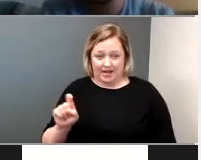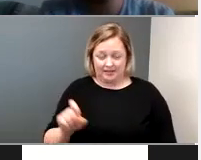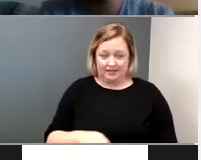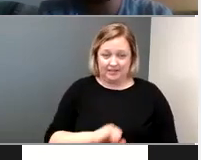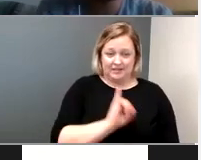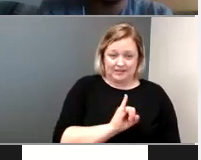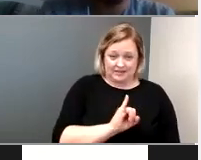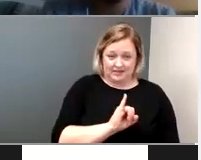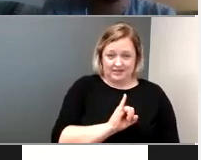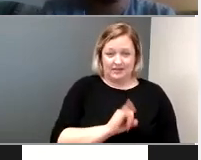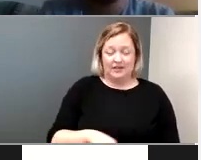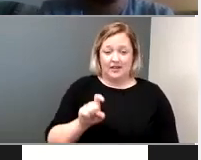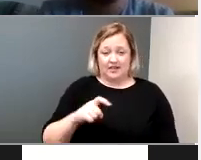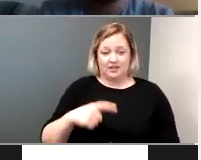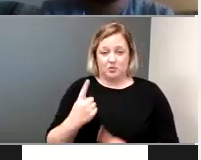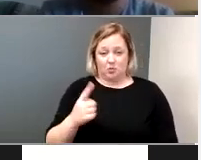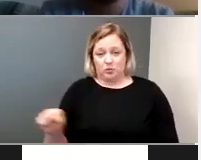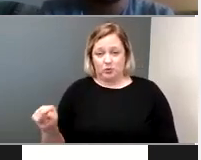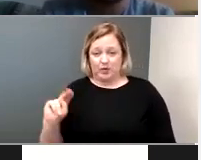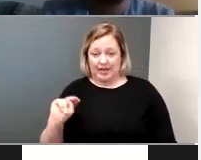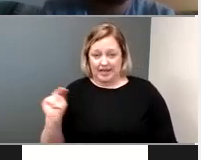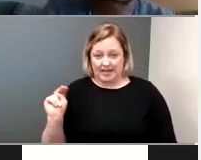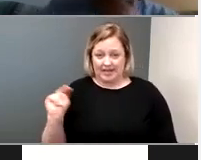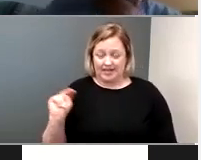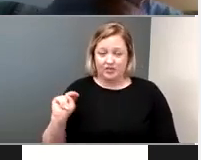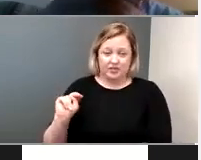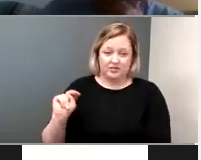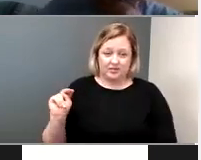of X plus 1 to N, summation of AI.